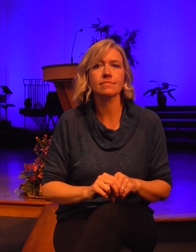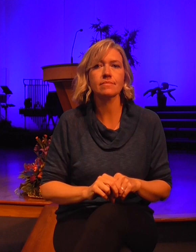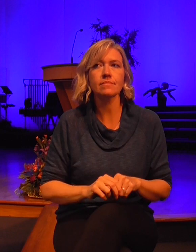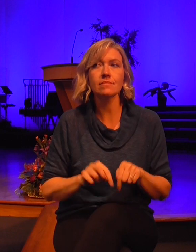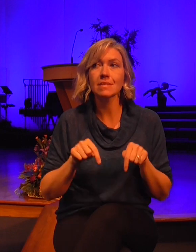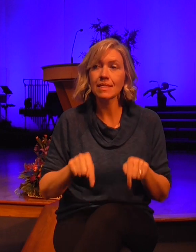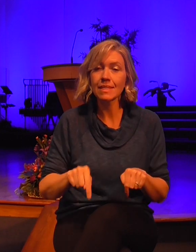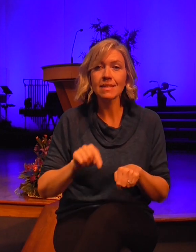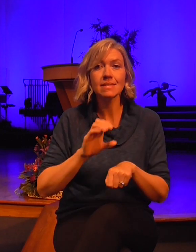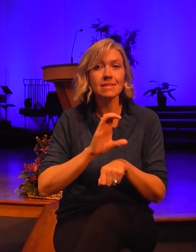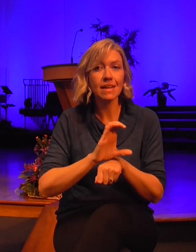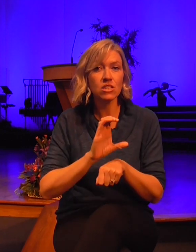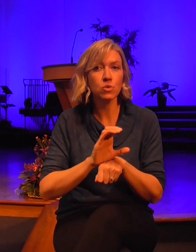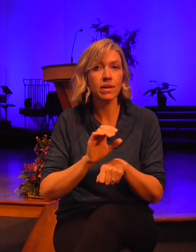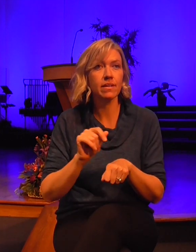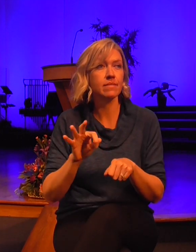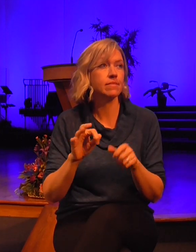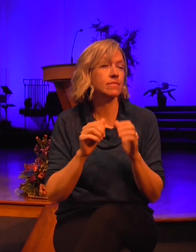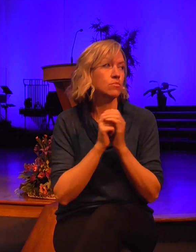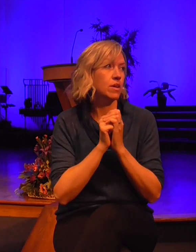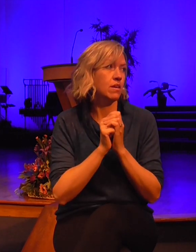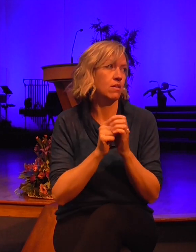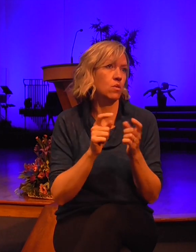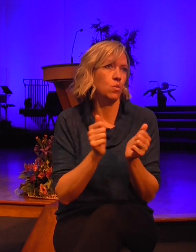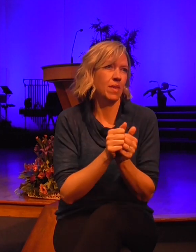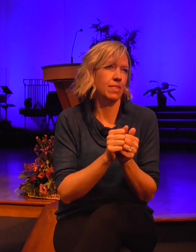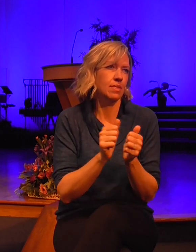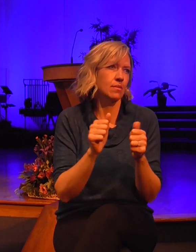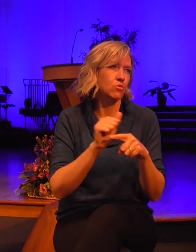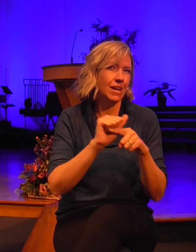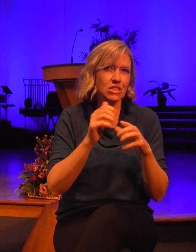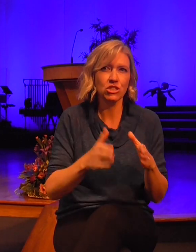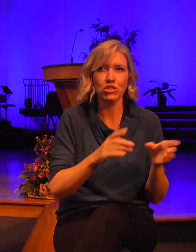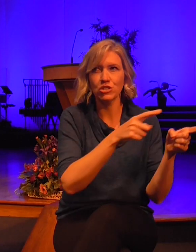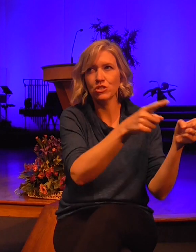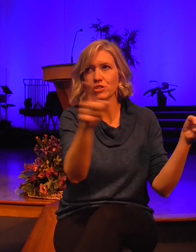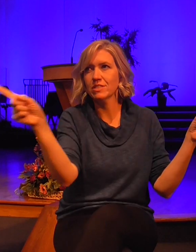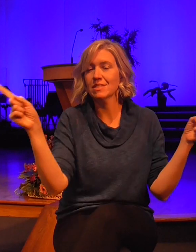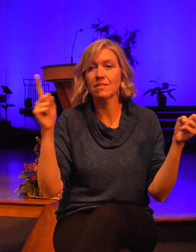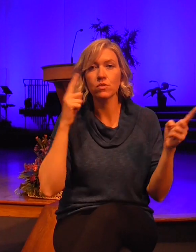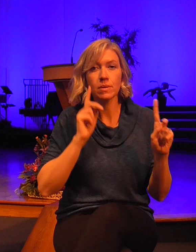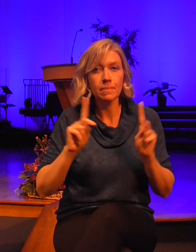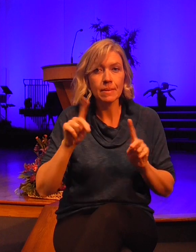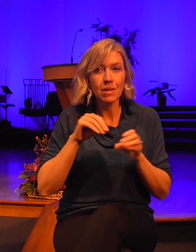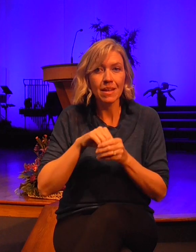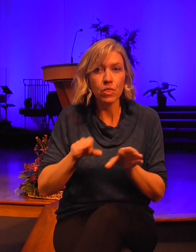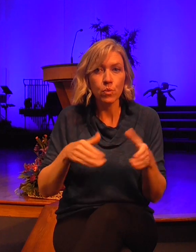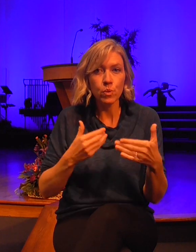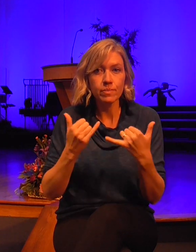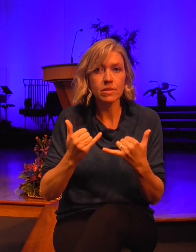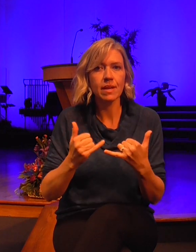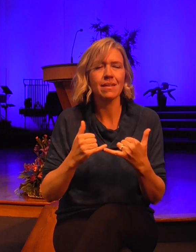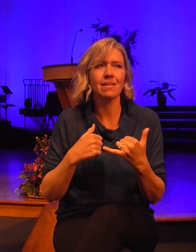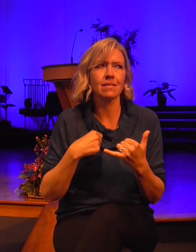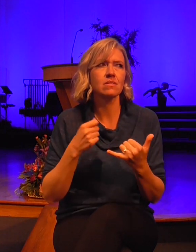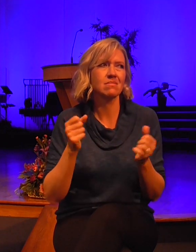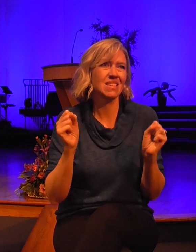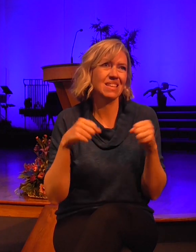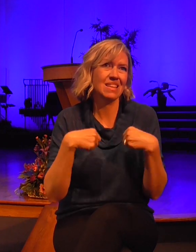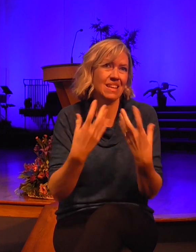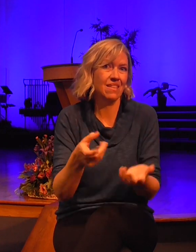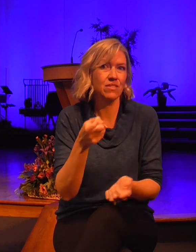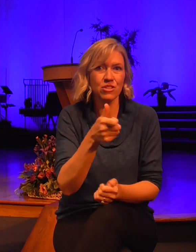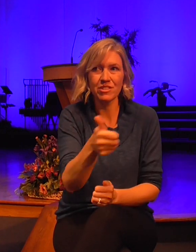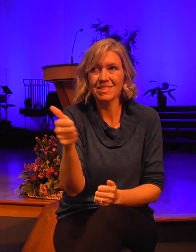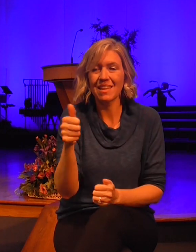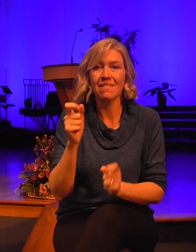the sanctuary of prayer by our incredible practitioners, for those in the room today, I invite you to give yourself the gift of an affirmative